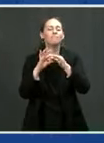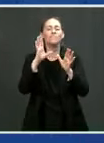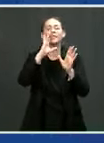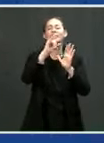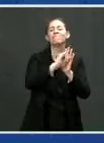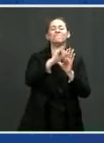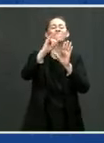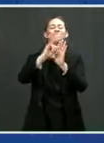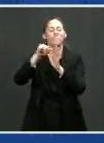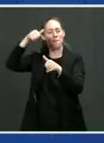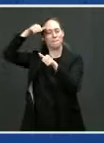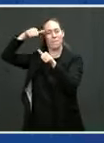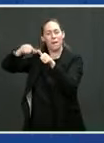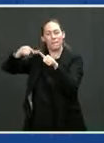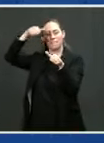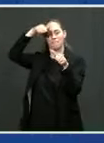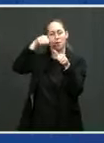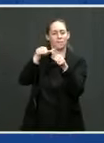And